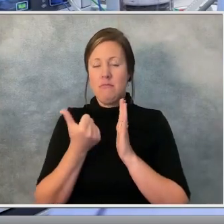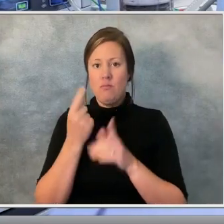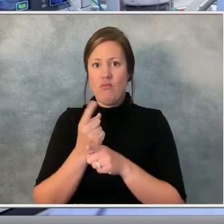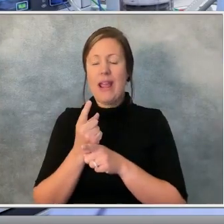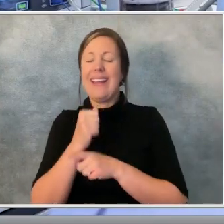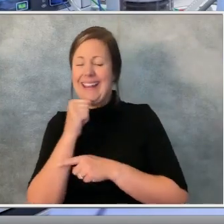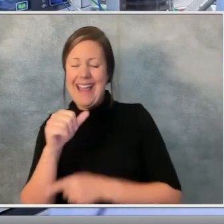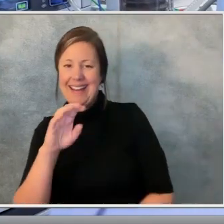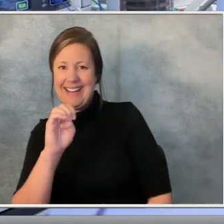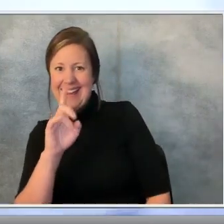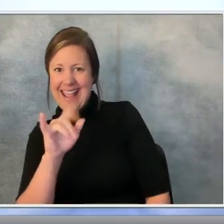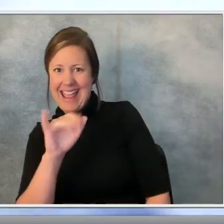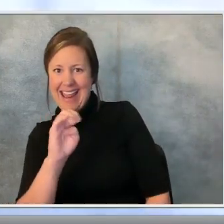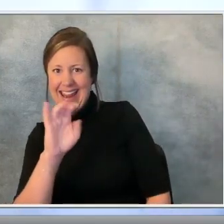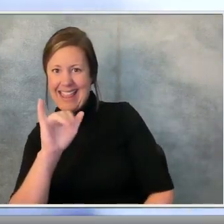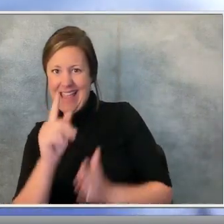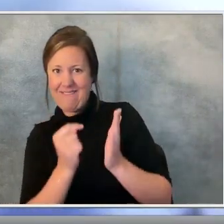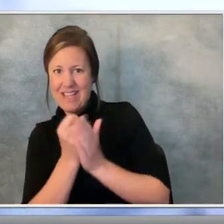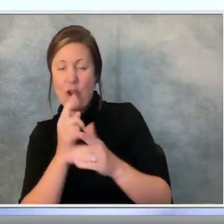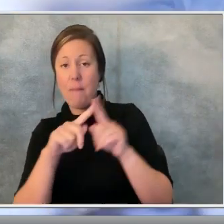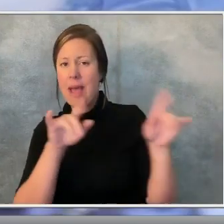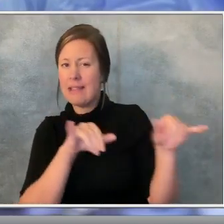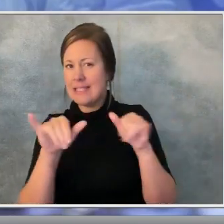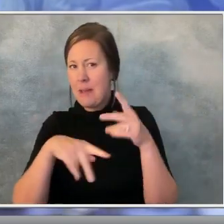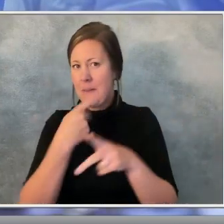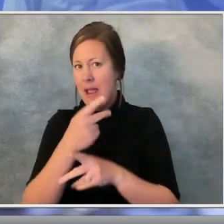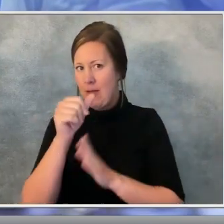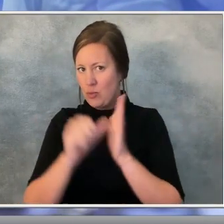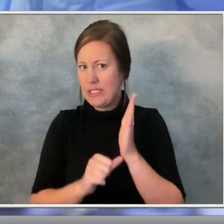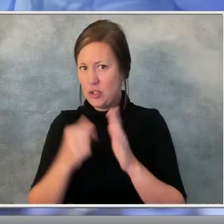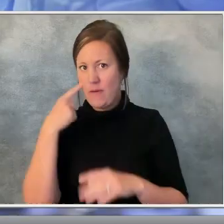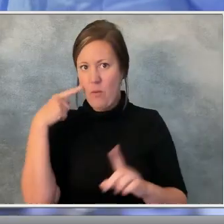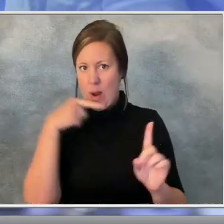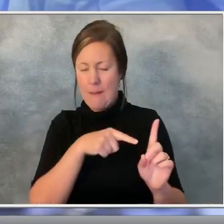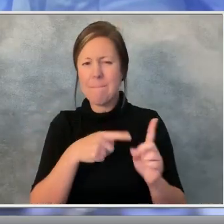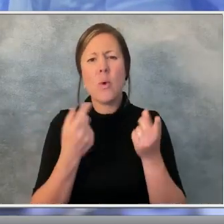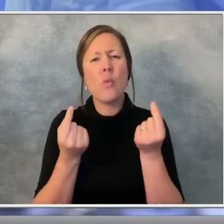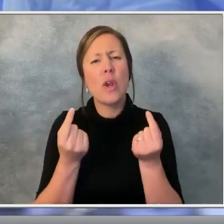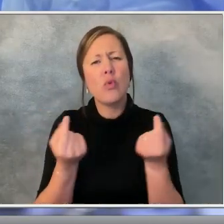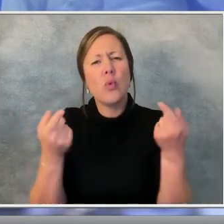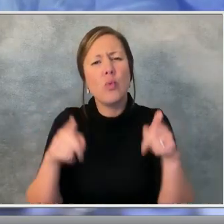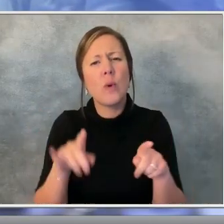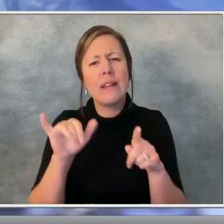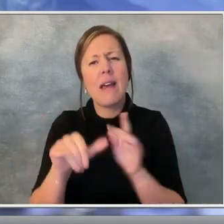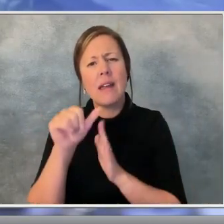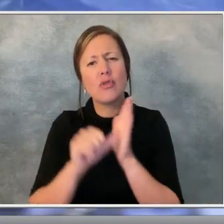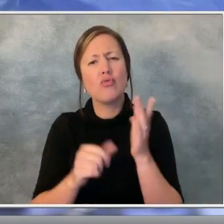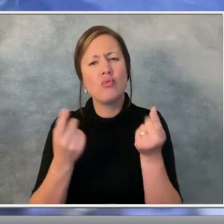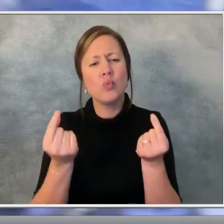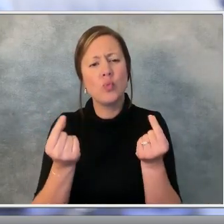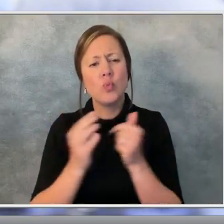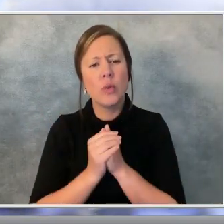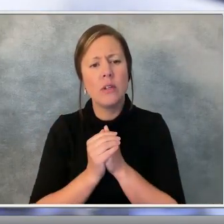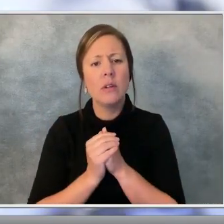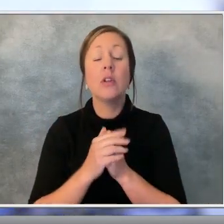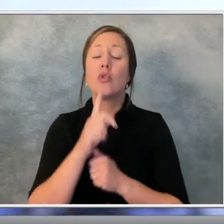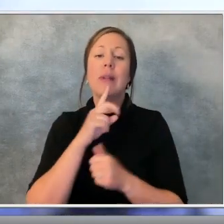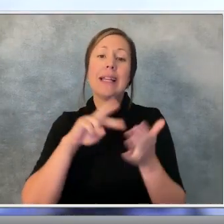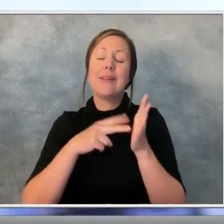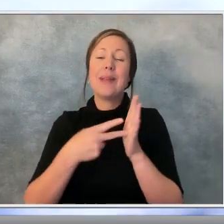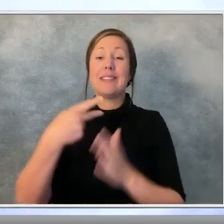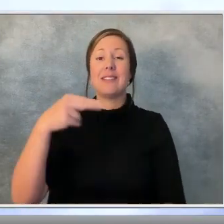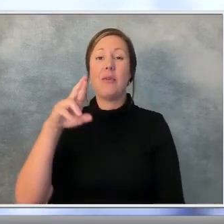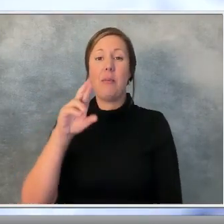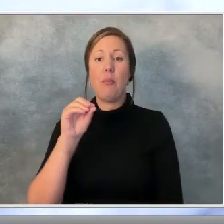it is the same kind of procedure that Eddie had. What do you do during a prostatectomy? So, I mean, essentially we remove the prostate. So we